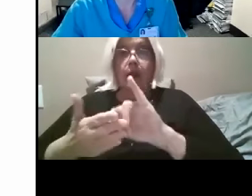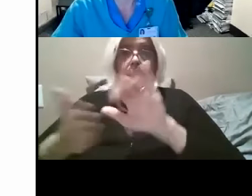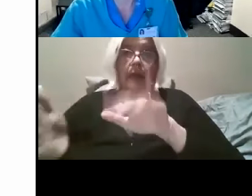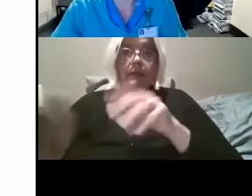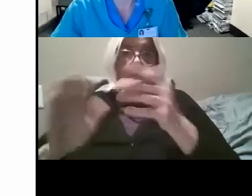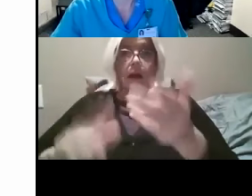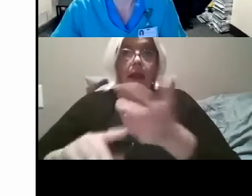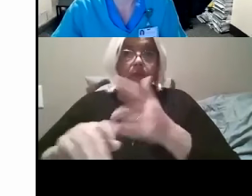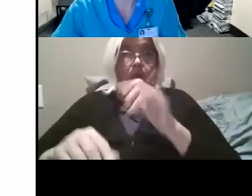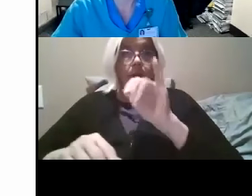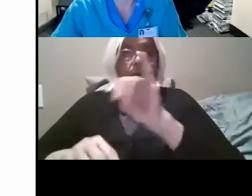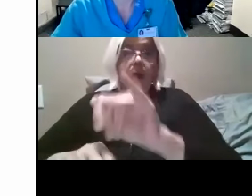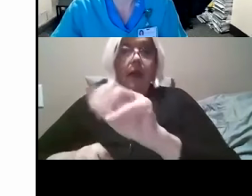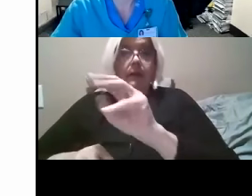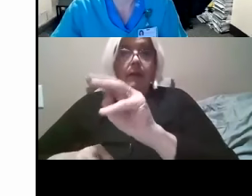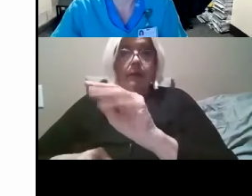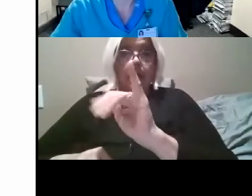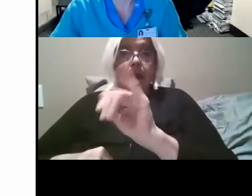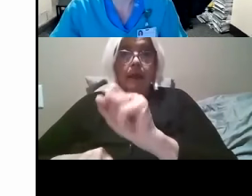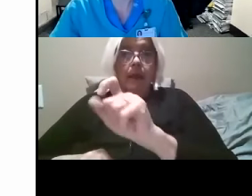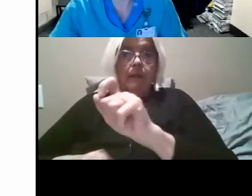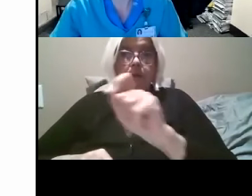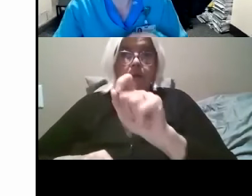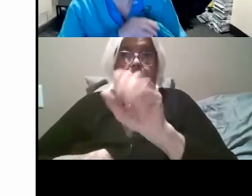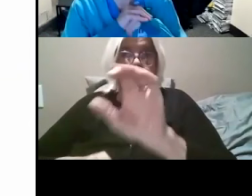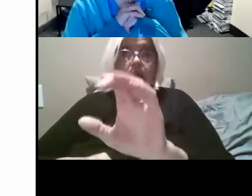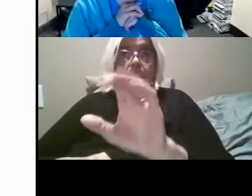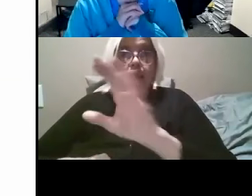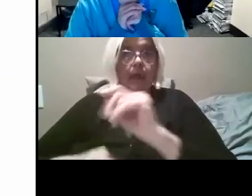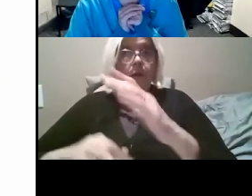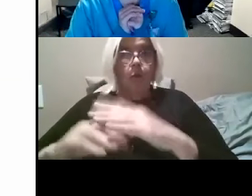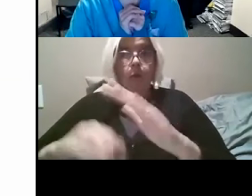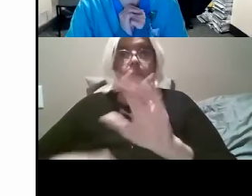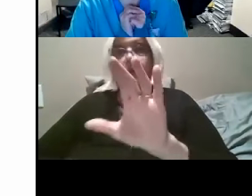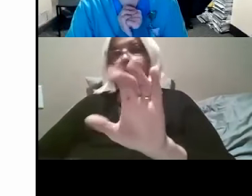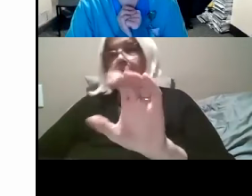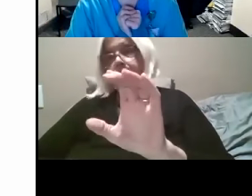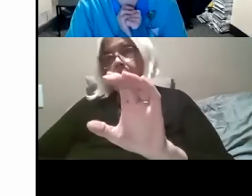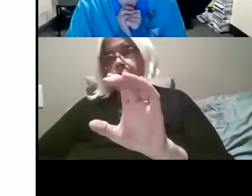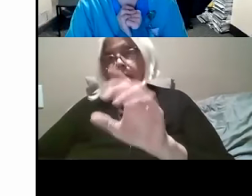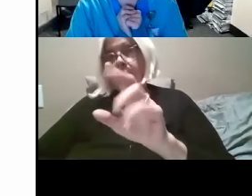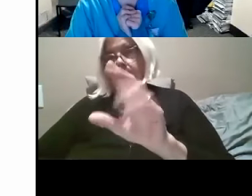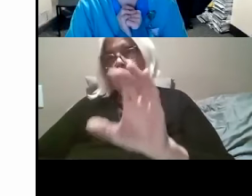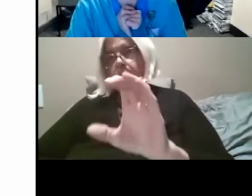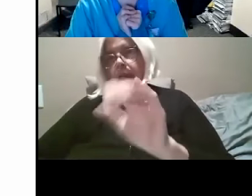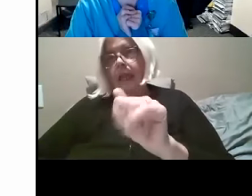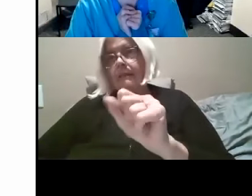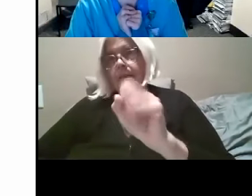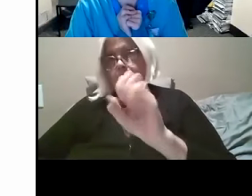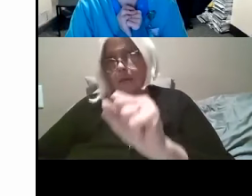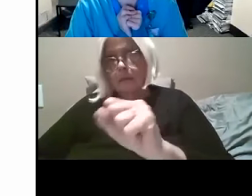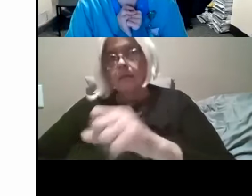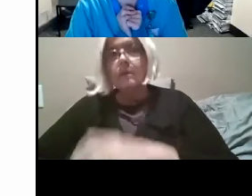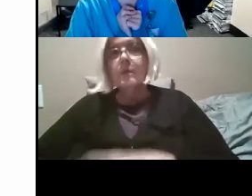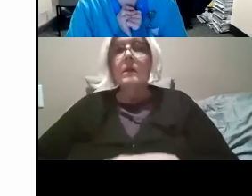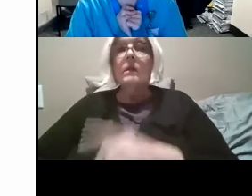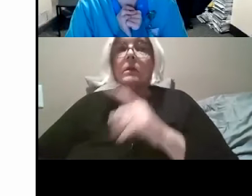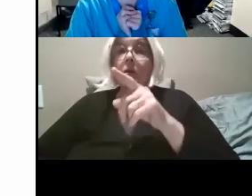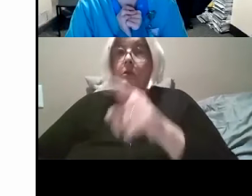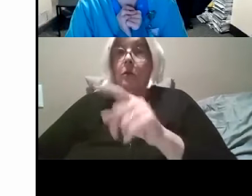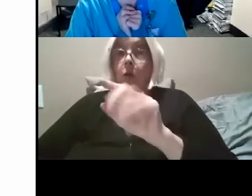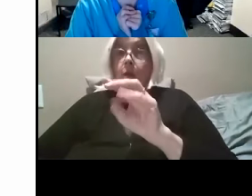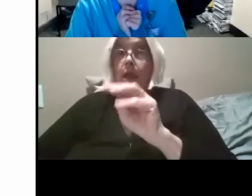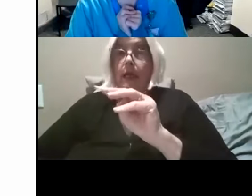cases in the United States. MIS-C, so this overwhelming and kind of